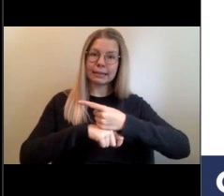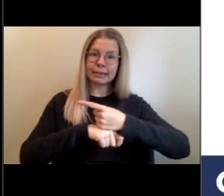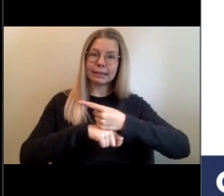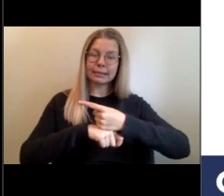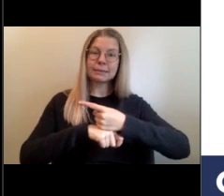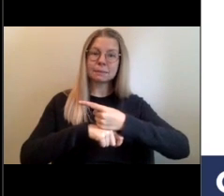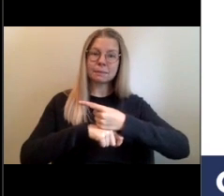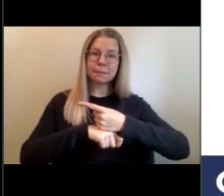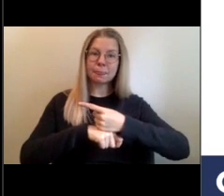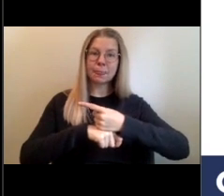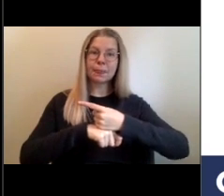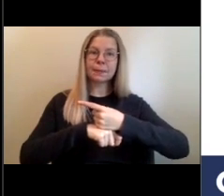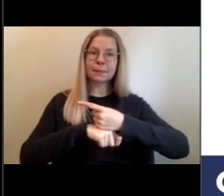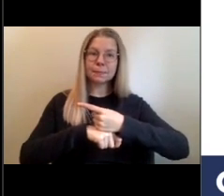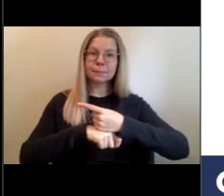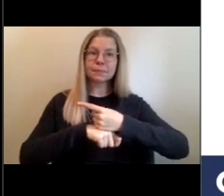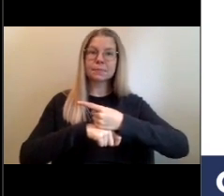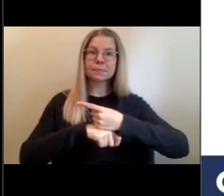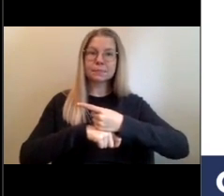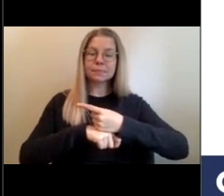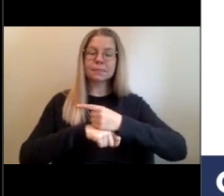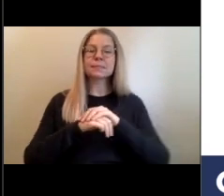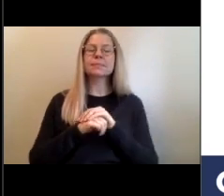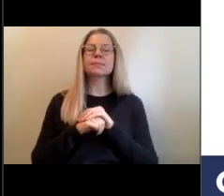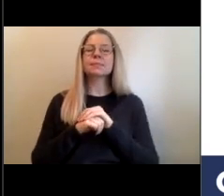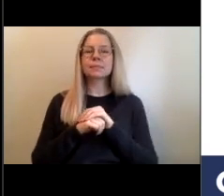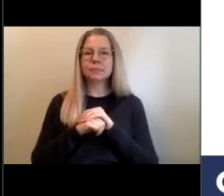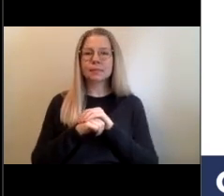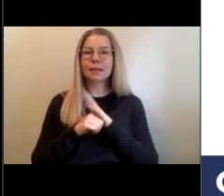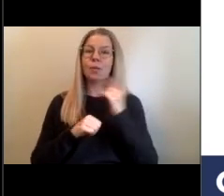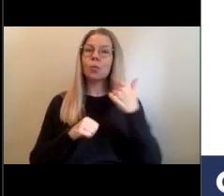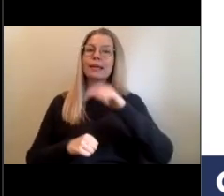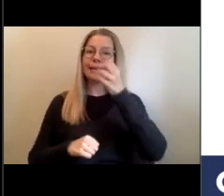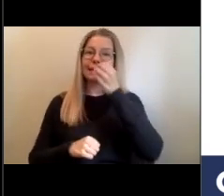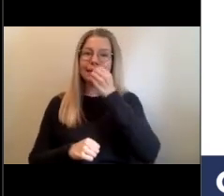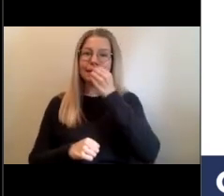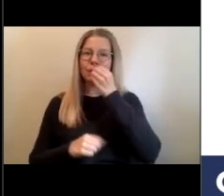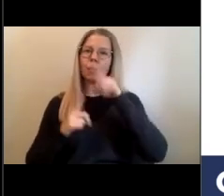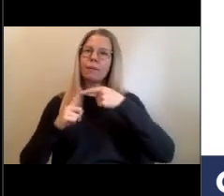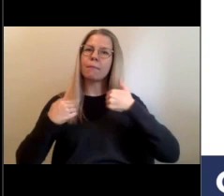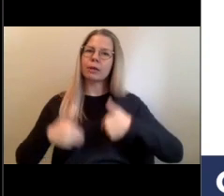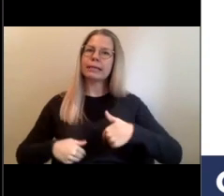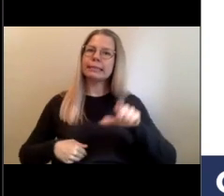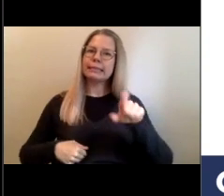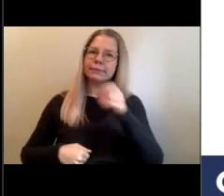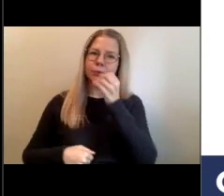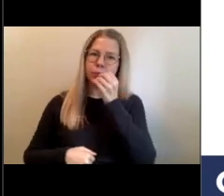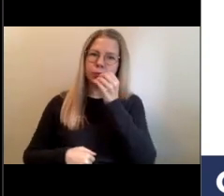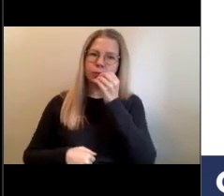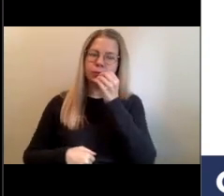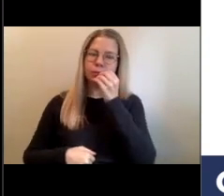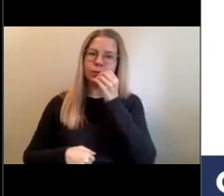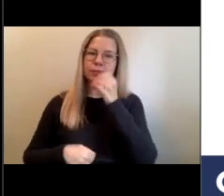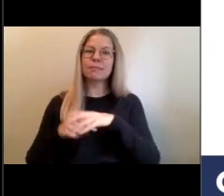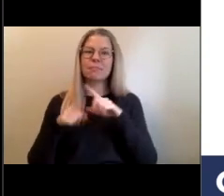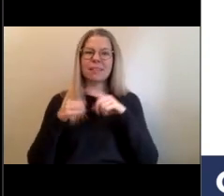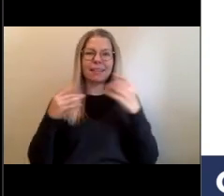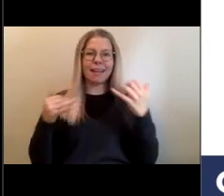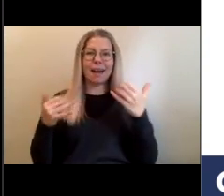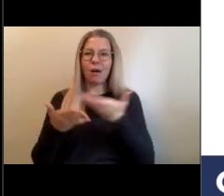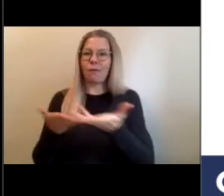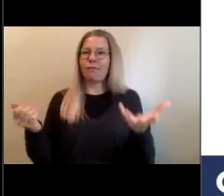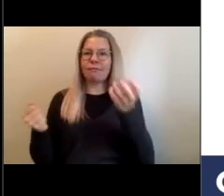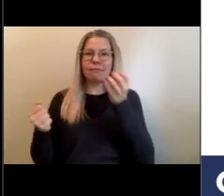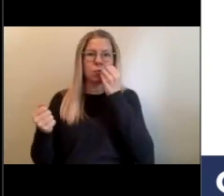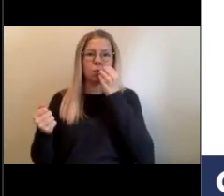of it as for metabolic need. But now we have food at our disposal. We have access to